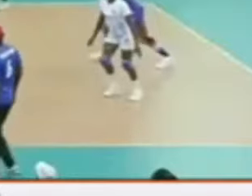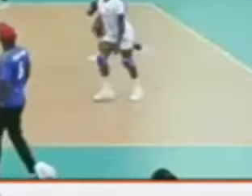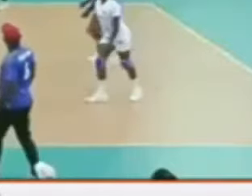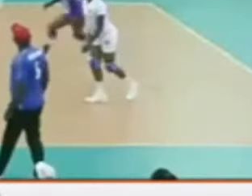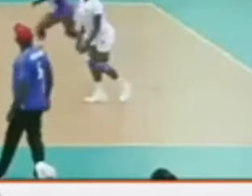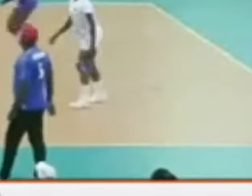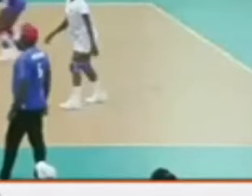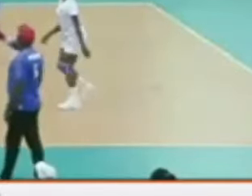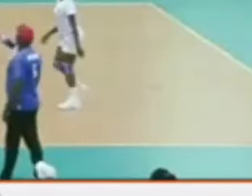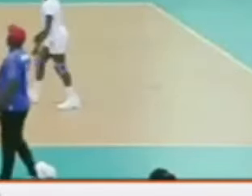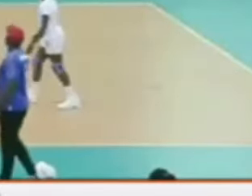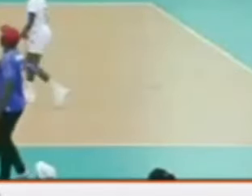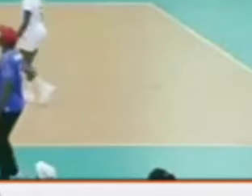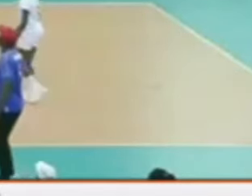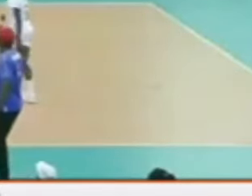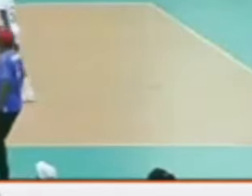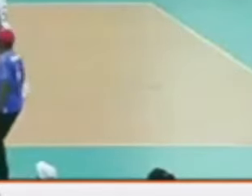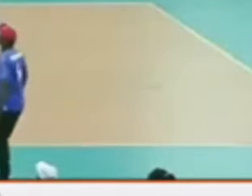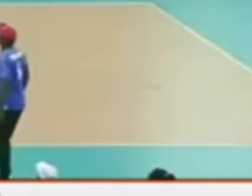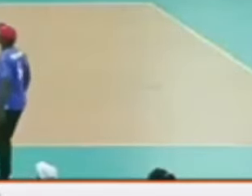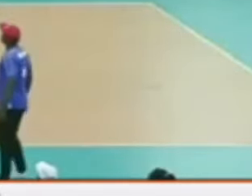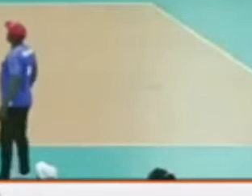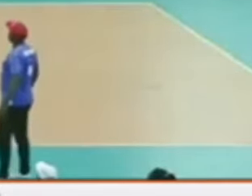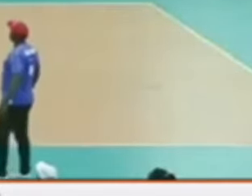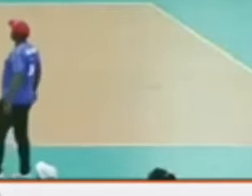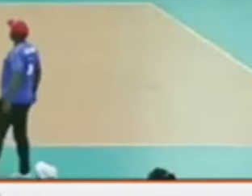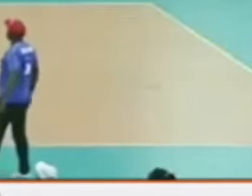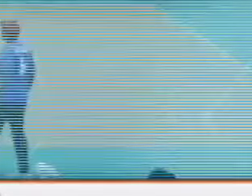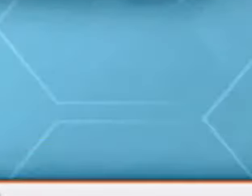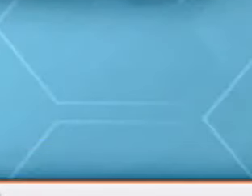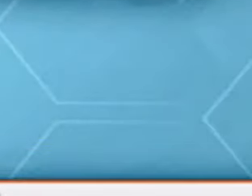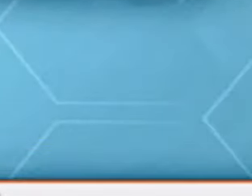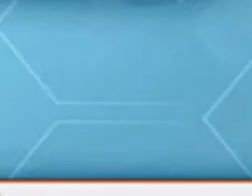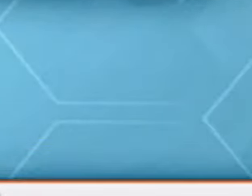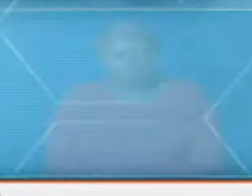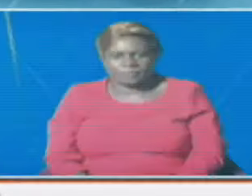Poor air quality.